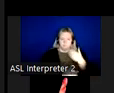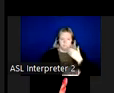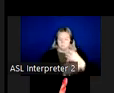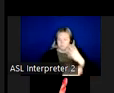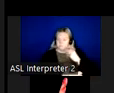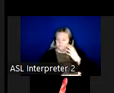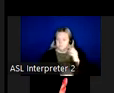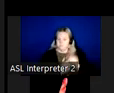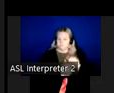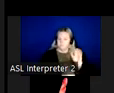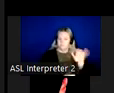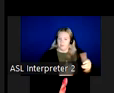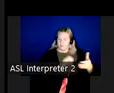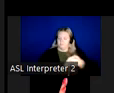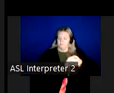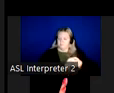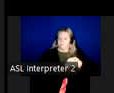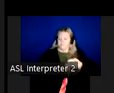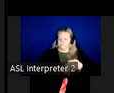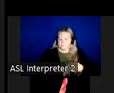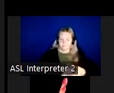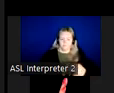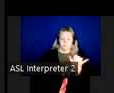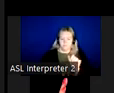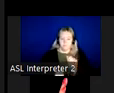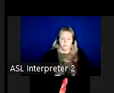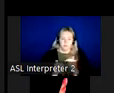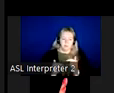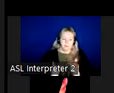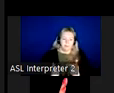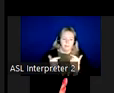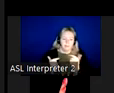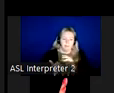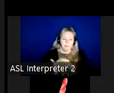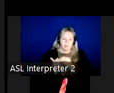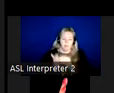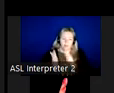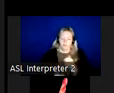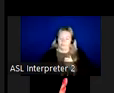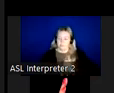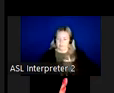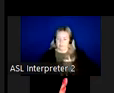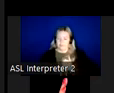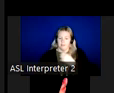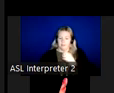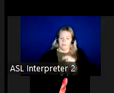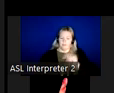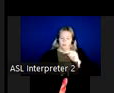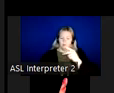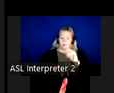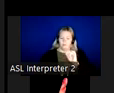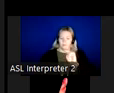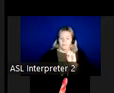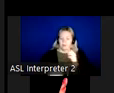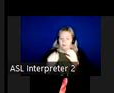with the Life Learners Canada, as well as some funding with North Pine Foundation as well. And the contact